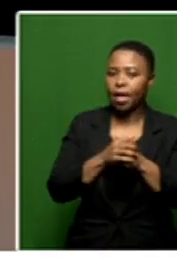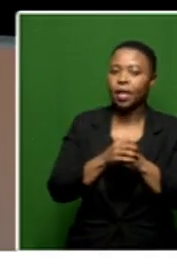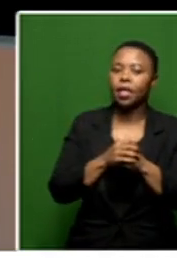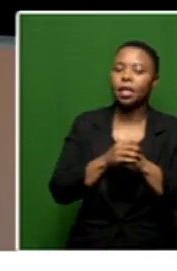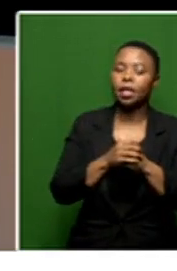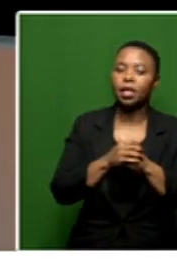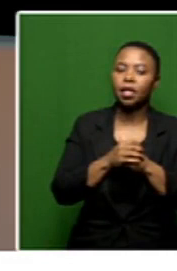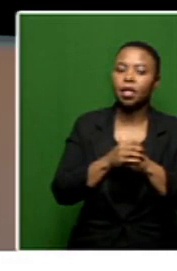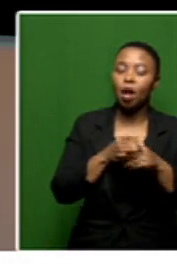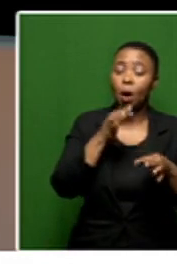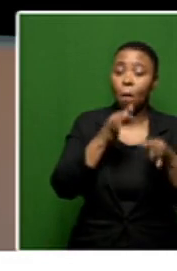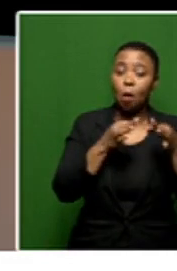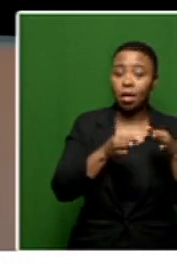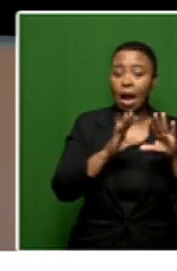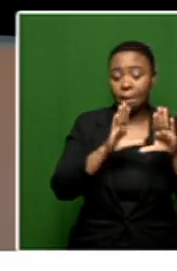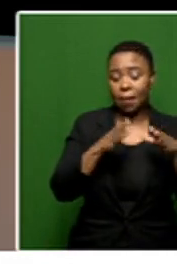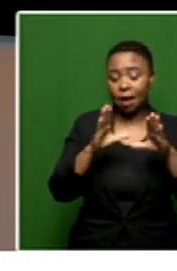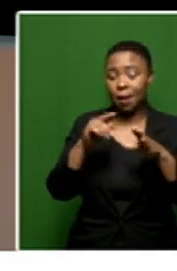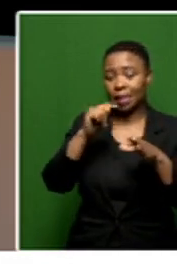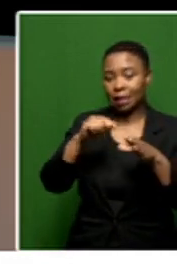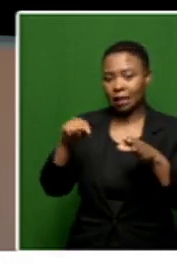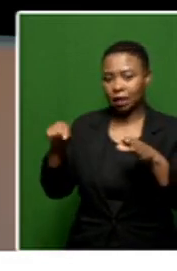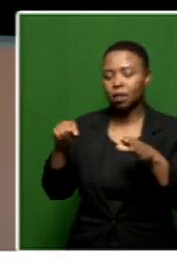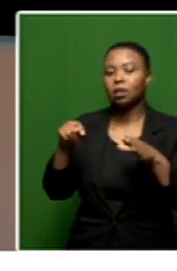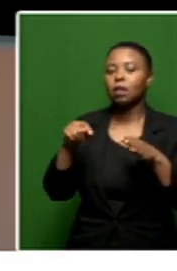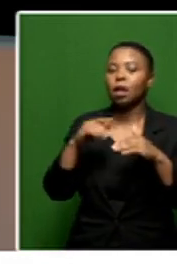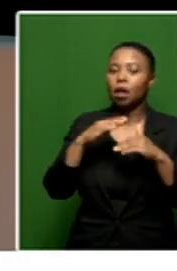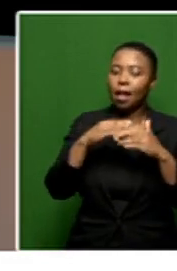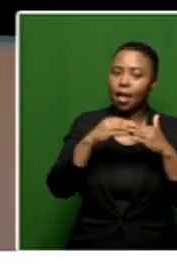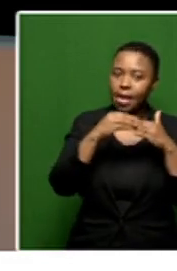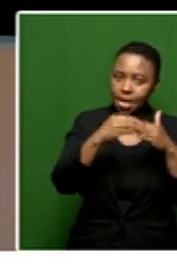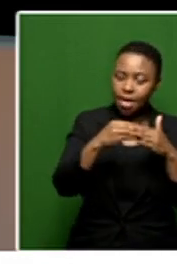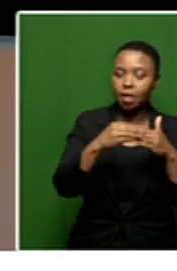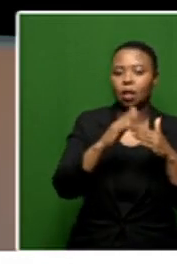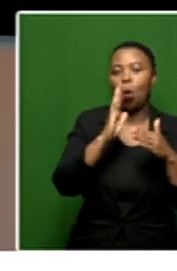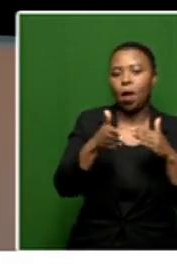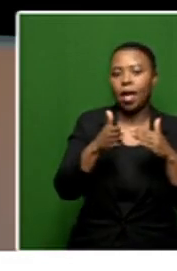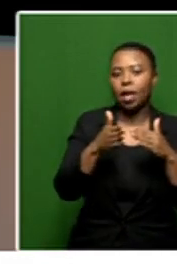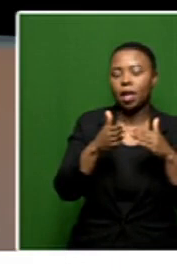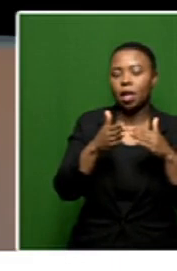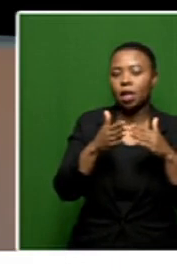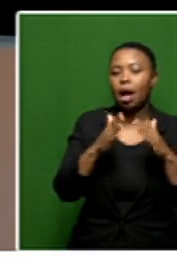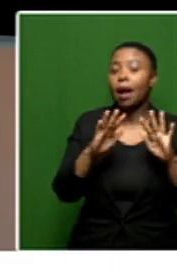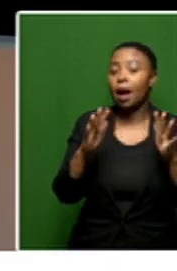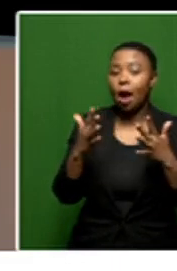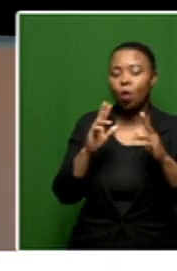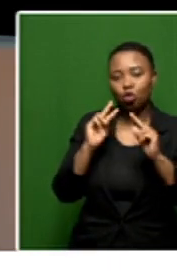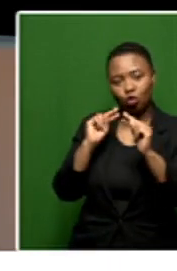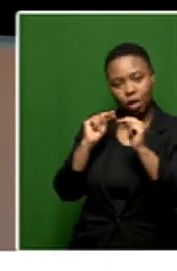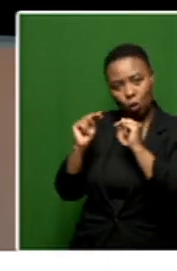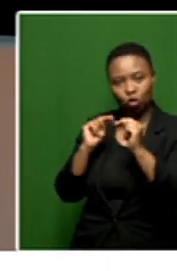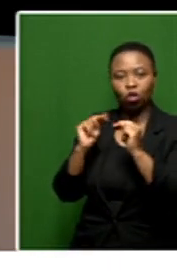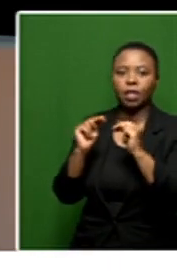large, political parties are still going to take the lead in, negotiating what actually